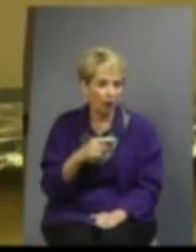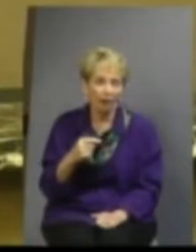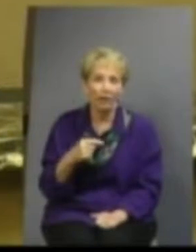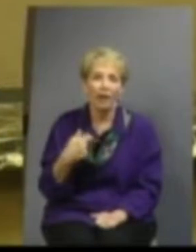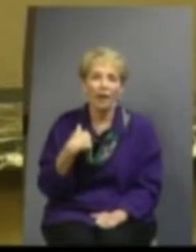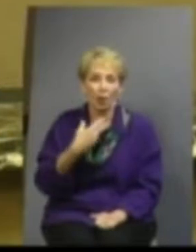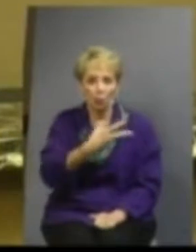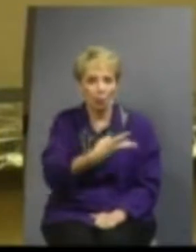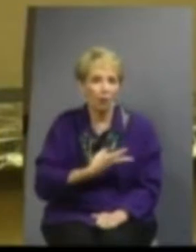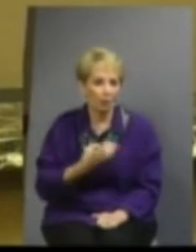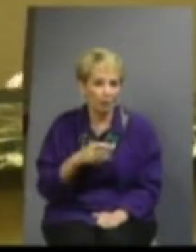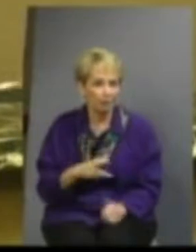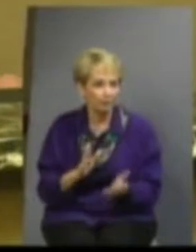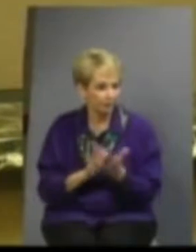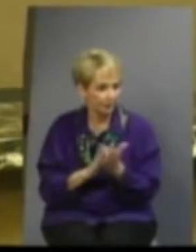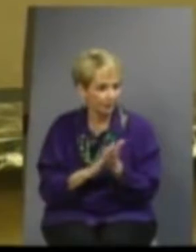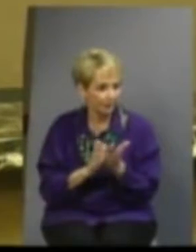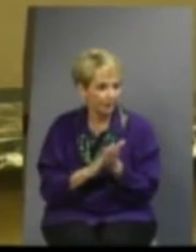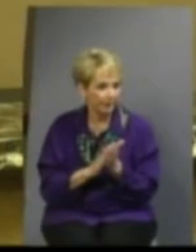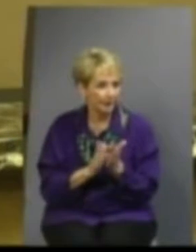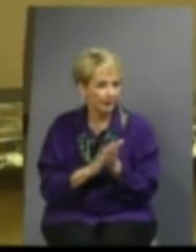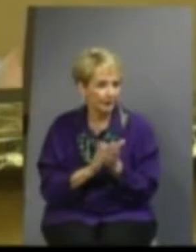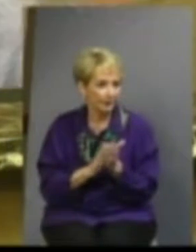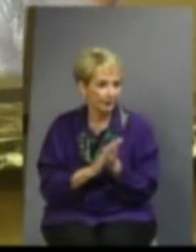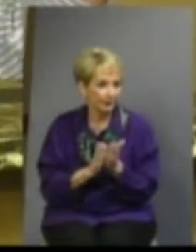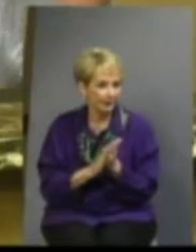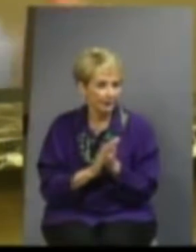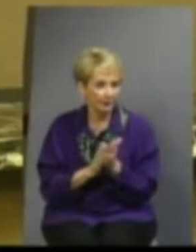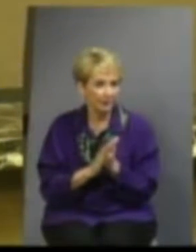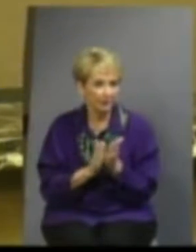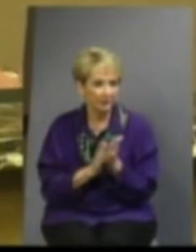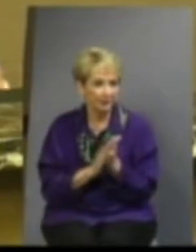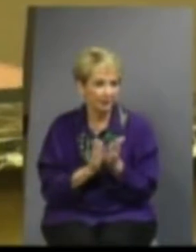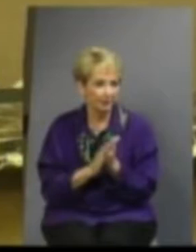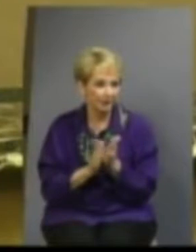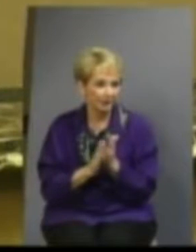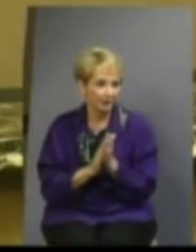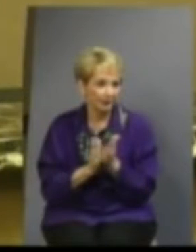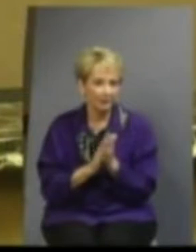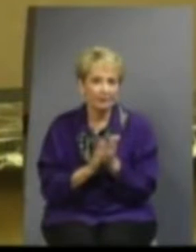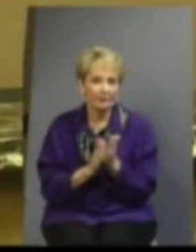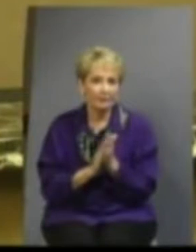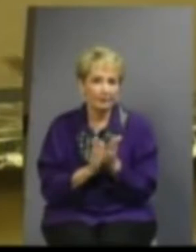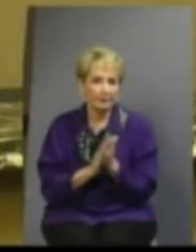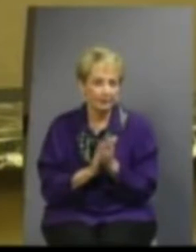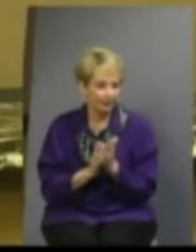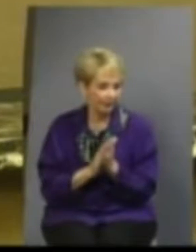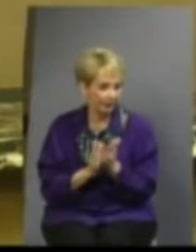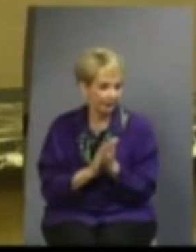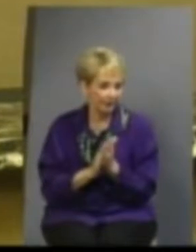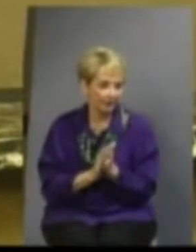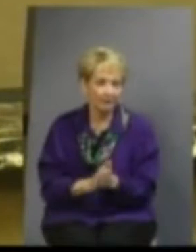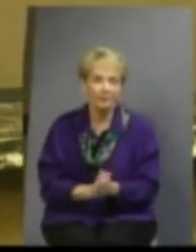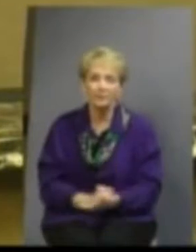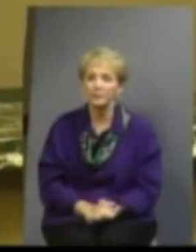I welcome her. Welcome, Sandra. Stand up. Need to come over.